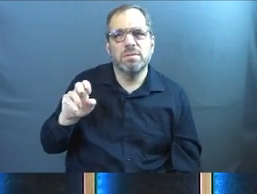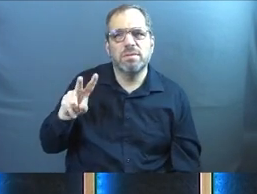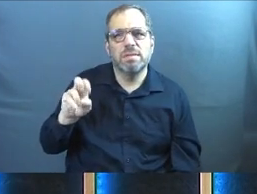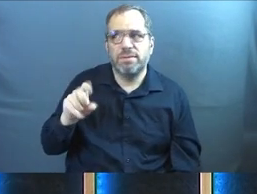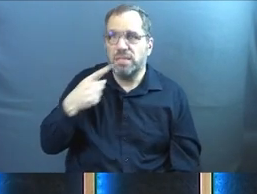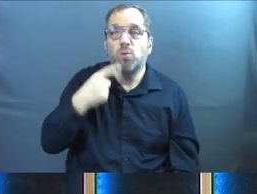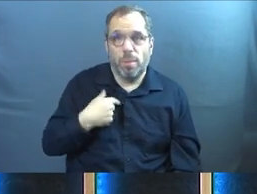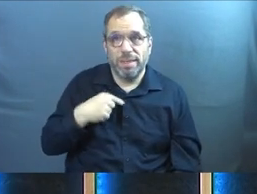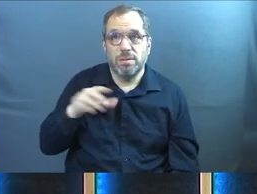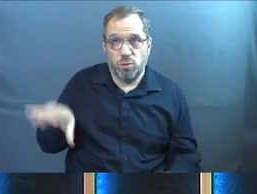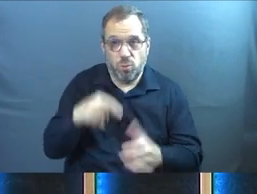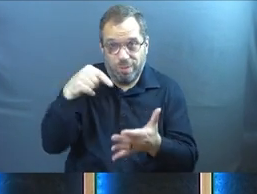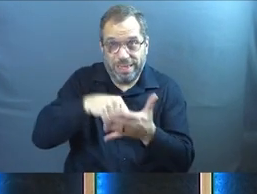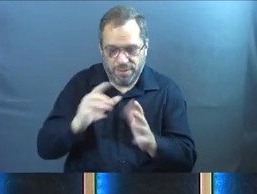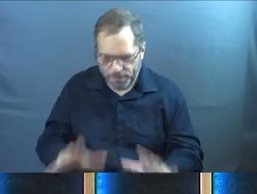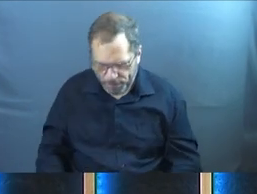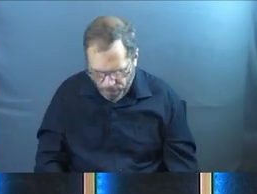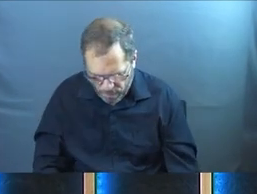this.